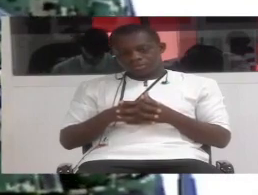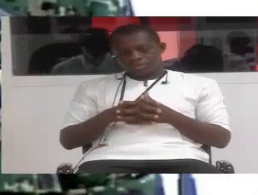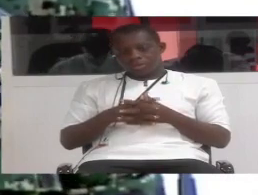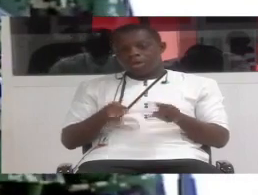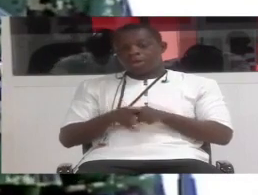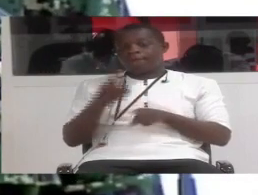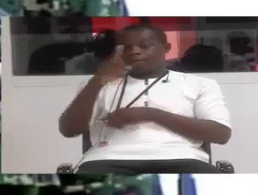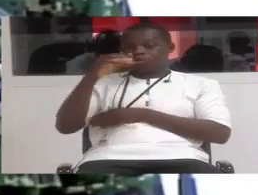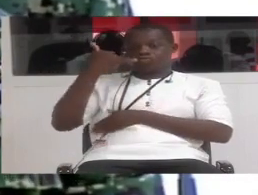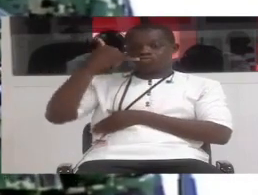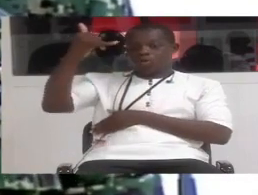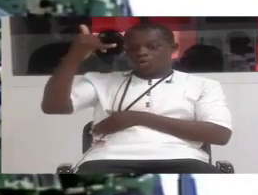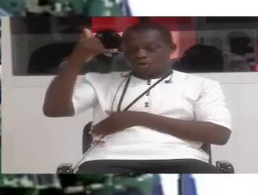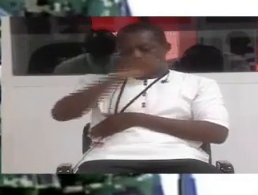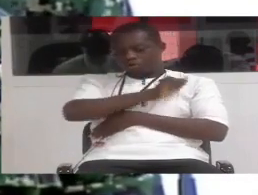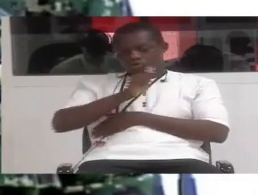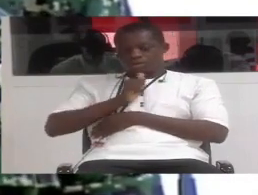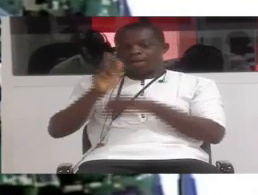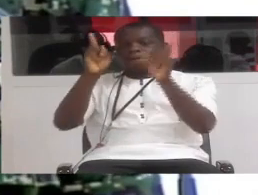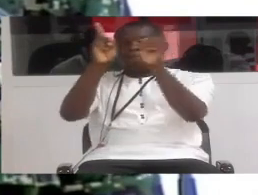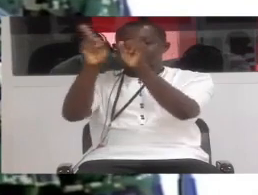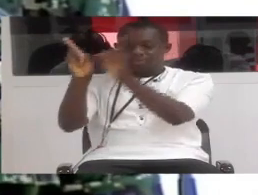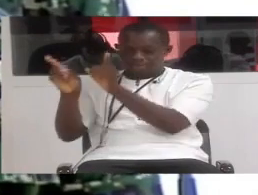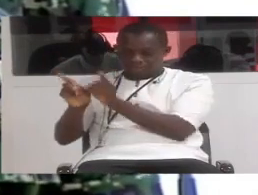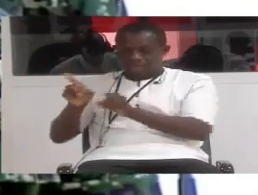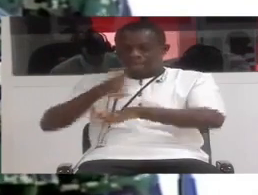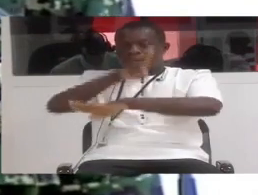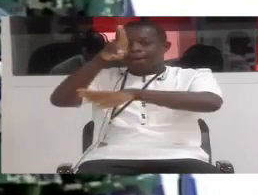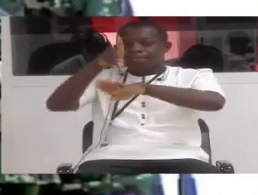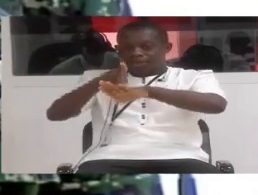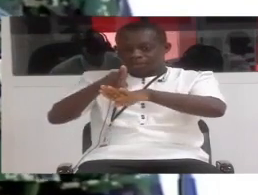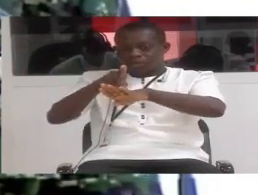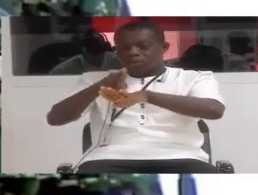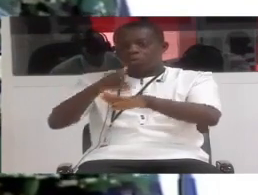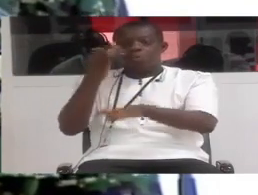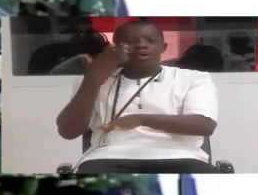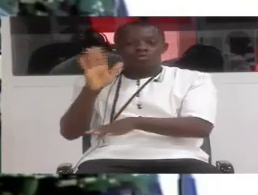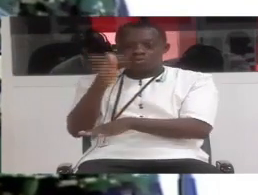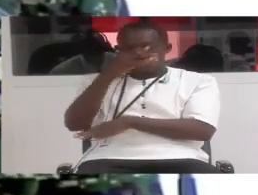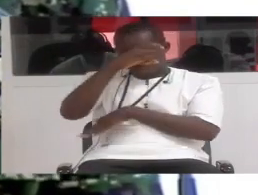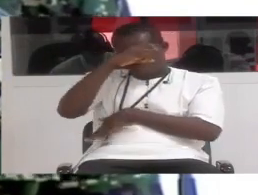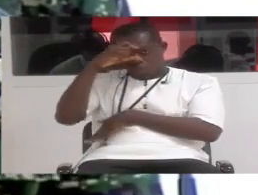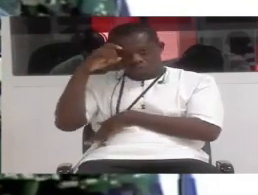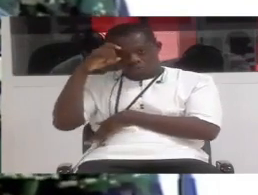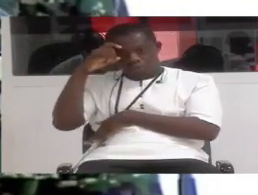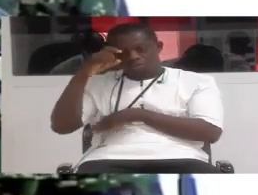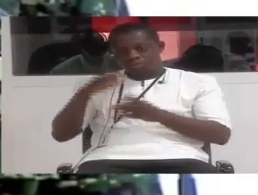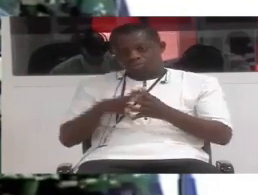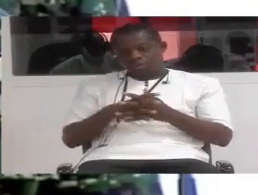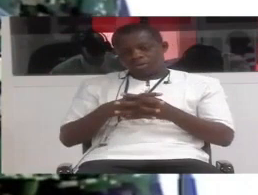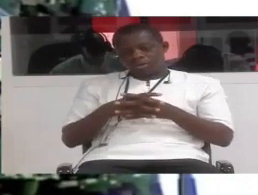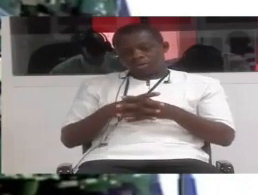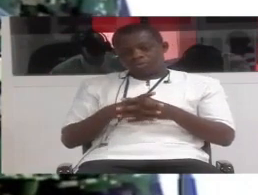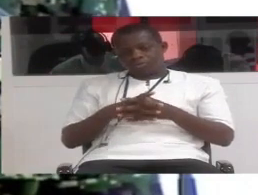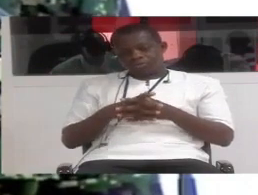dañu call né nañ dajé fuñ dé dajé bu ñoo dem ligéy. We were called and told to